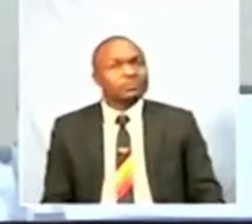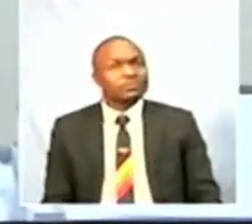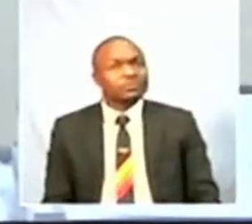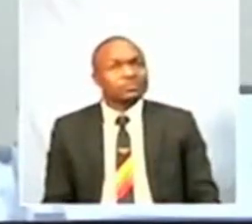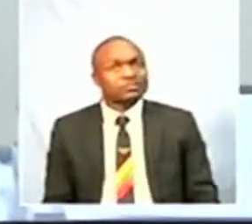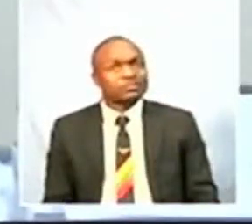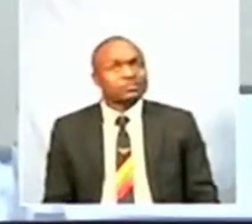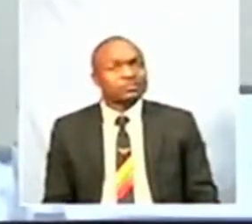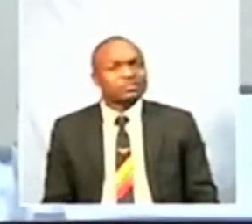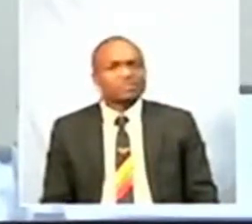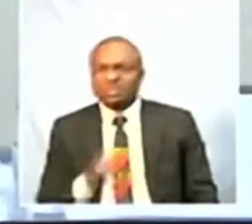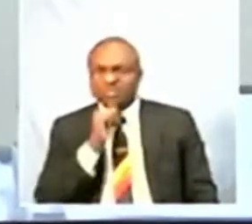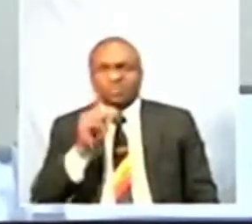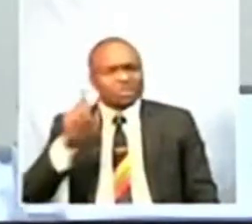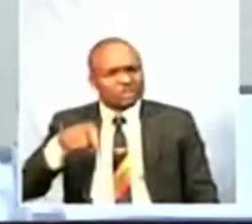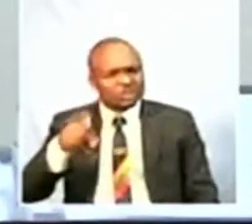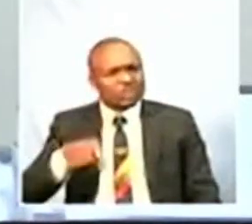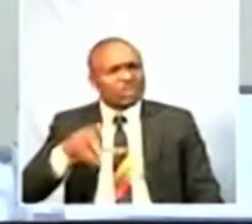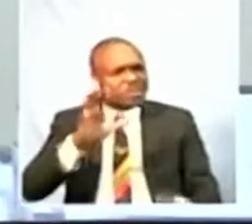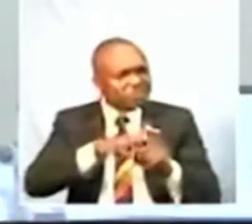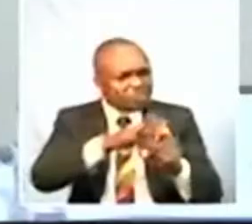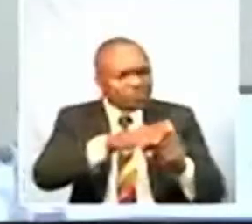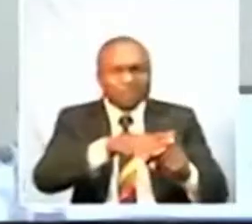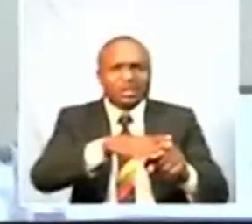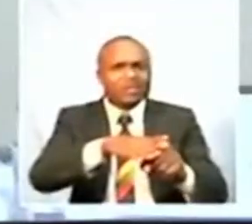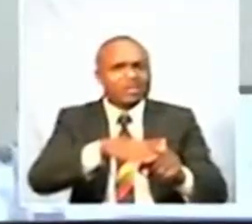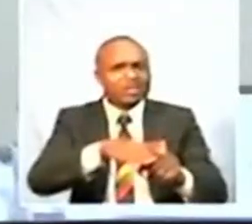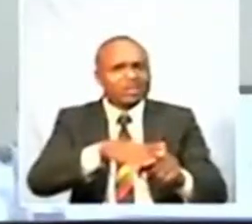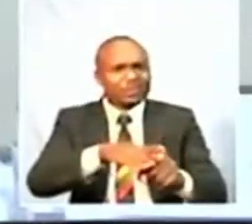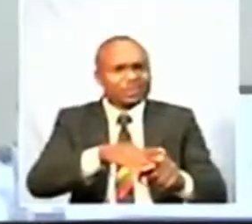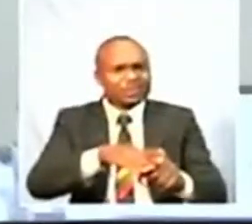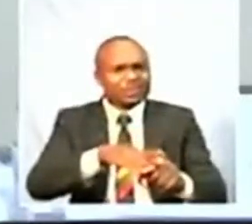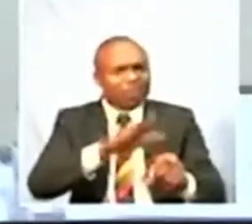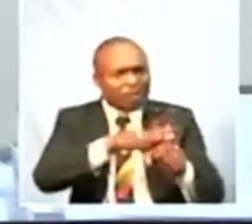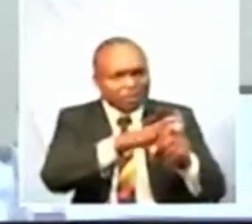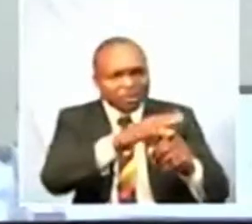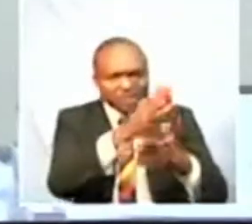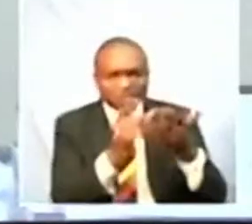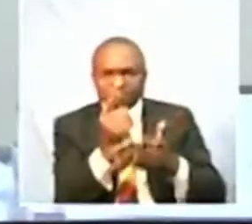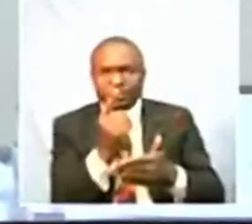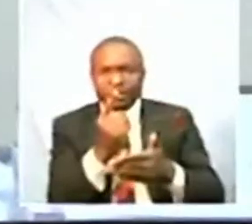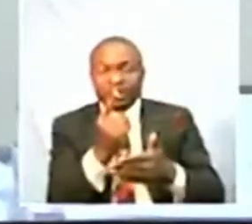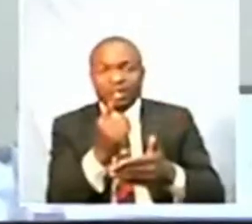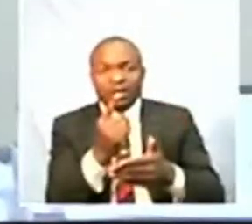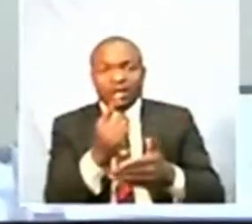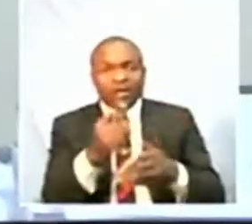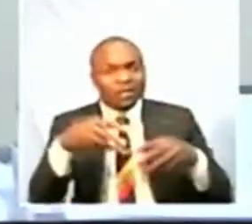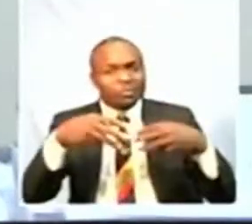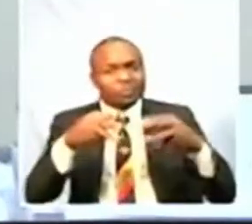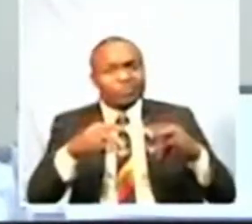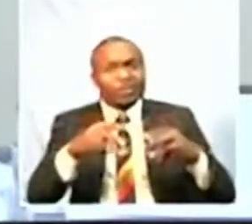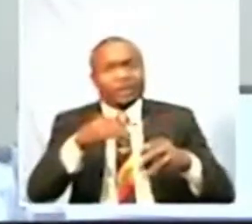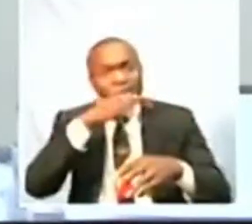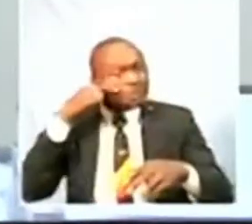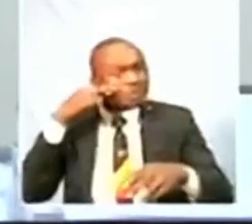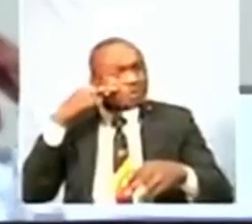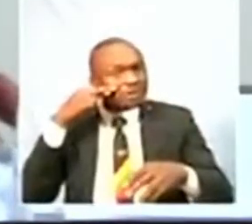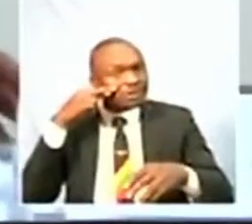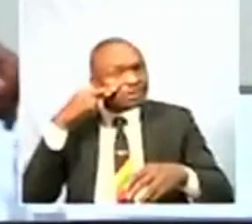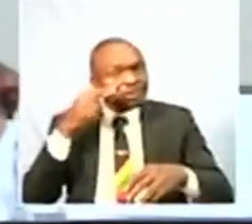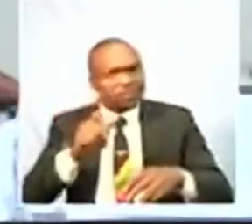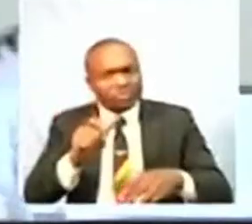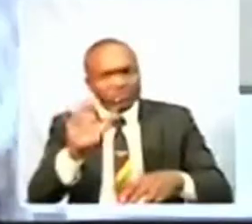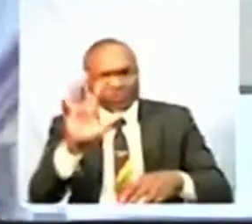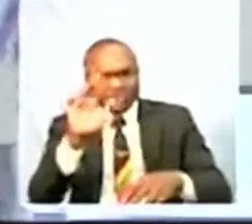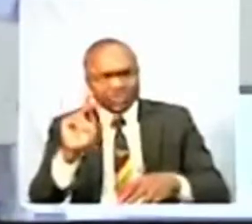You don't need to chase someone at the market who has stolen a tomato for 5 kwacha. You are leaving council officers who